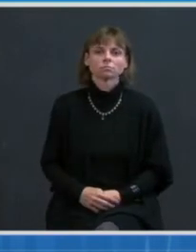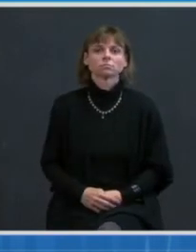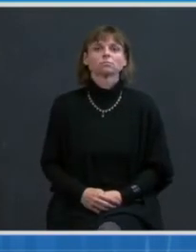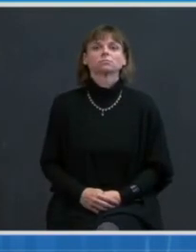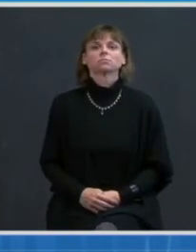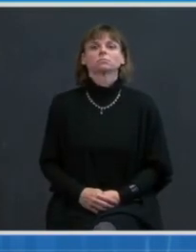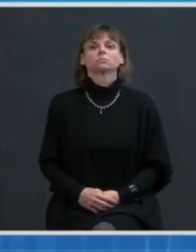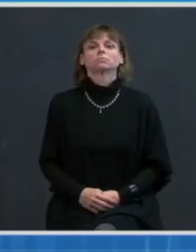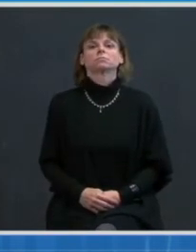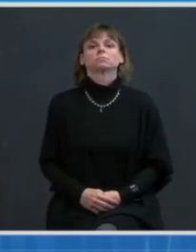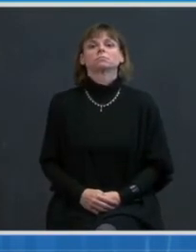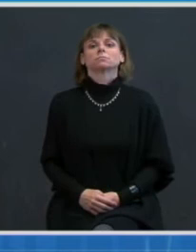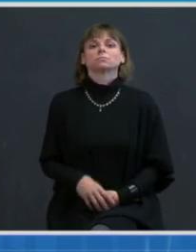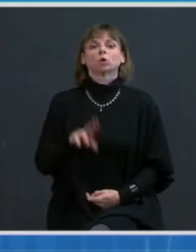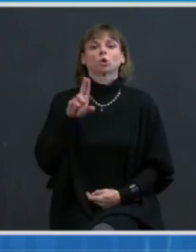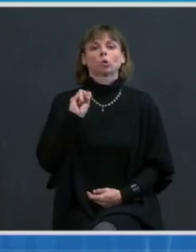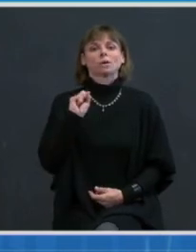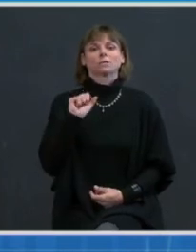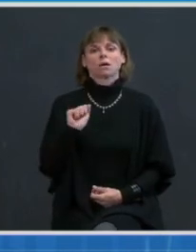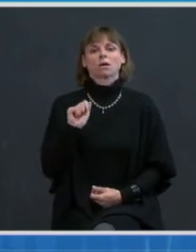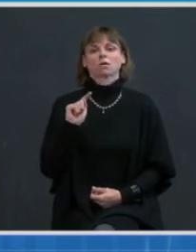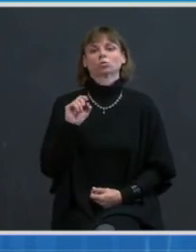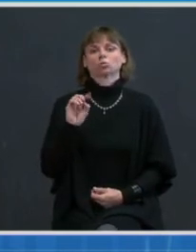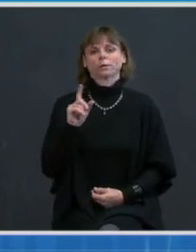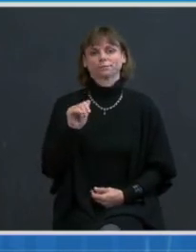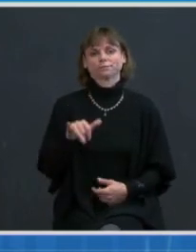Elizabeth Wise at USA Today.